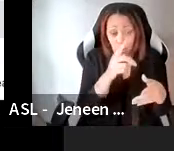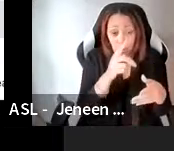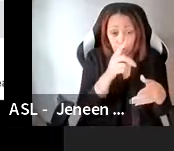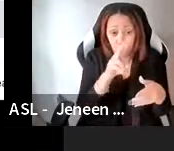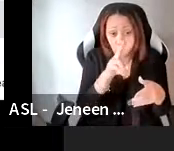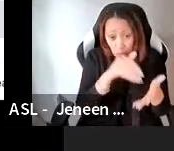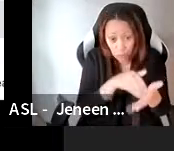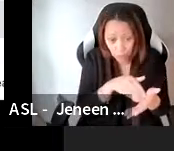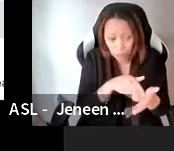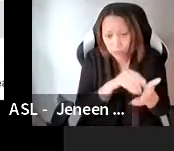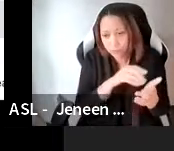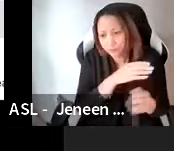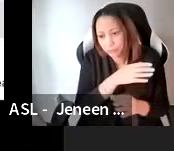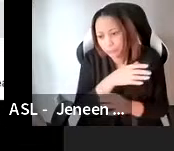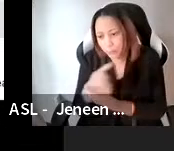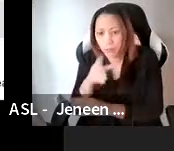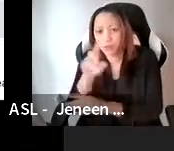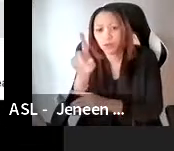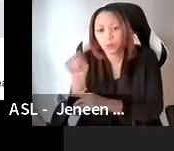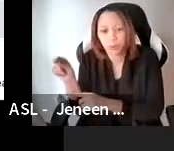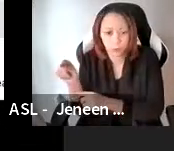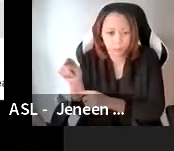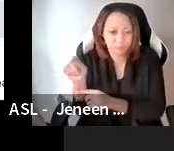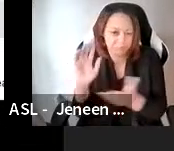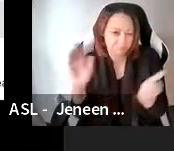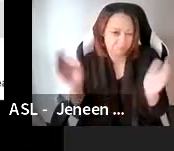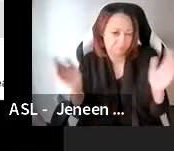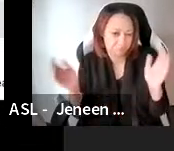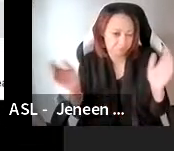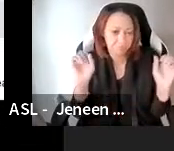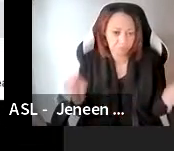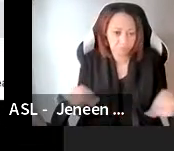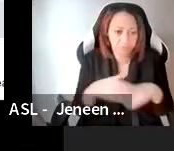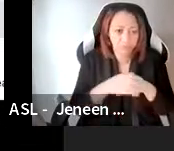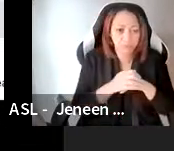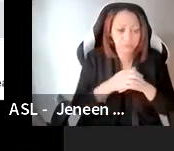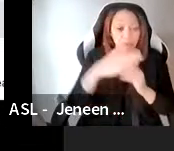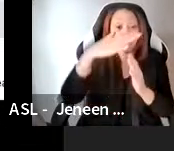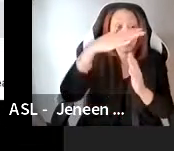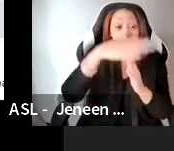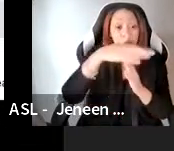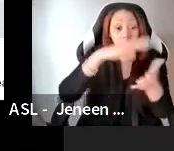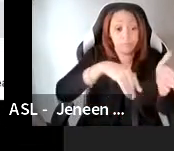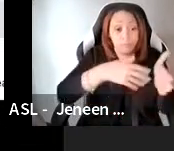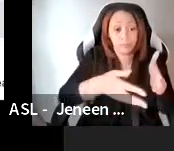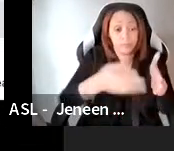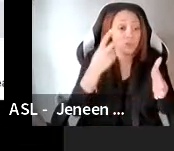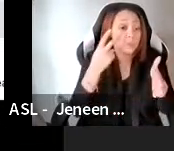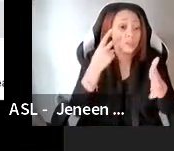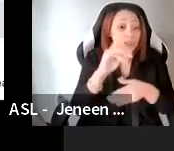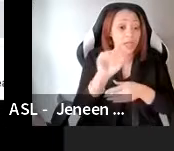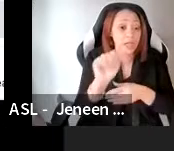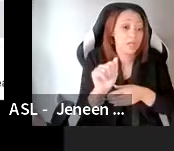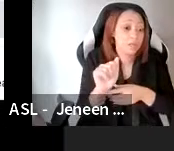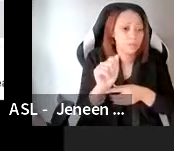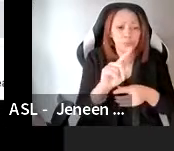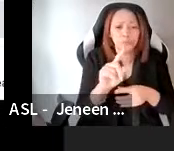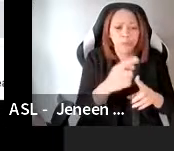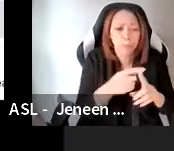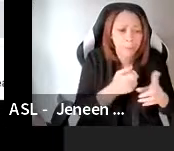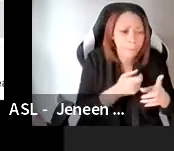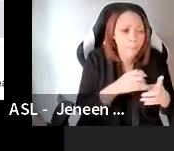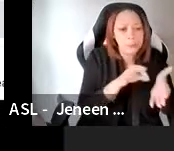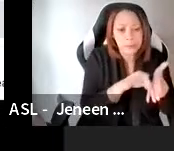see what that comparison looks like. At the top of the table, you can see the data source. So in this case, it's